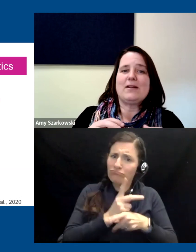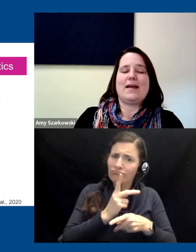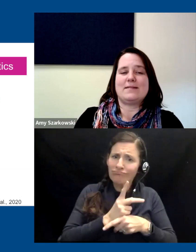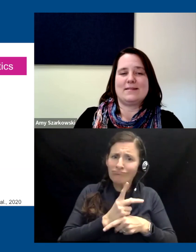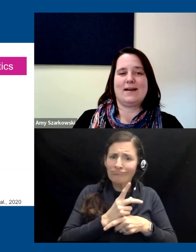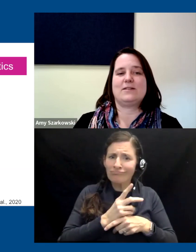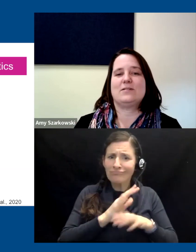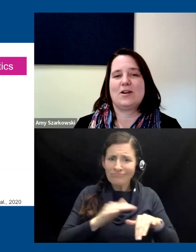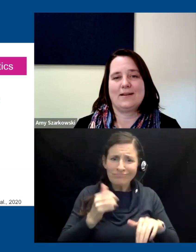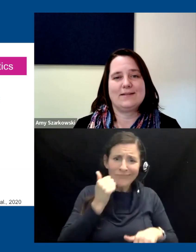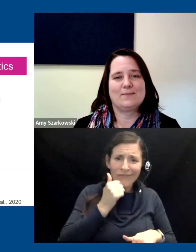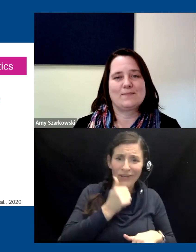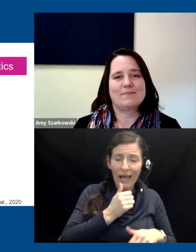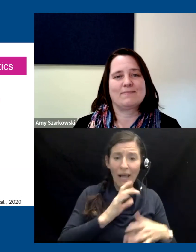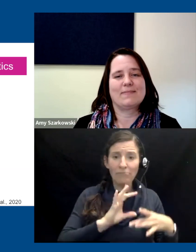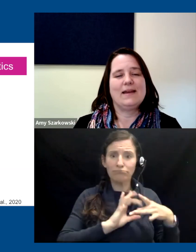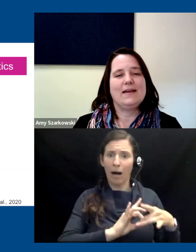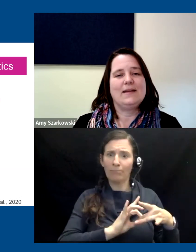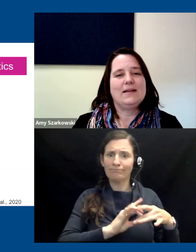that parent and that child.